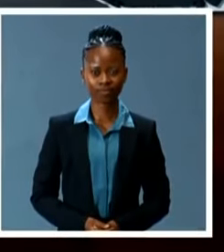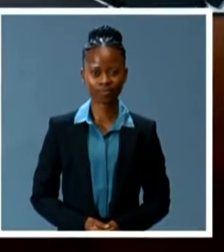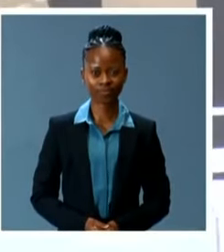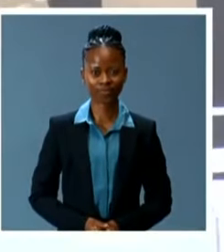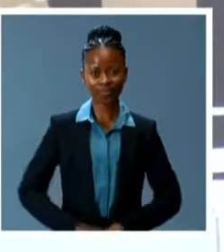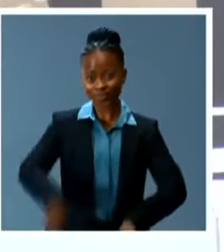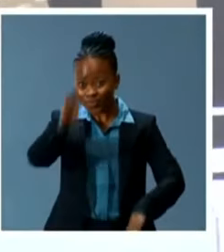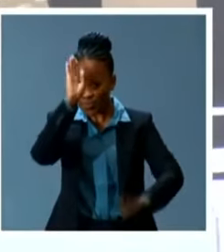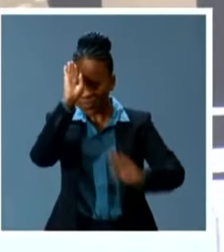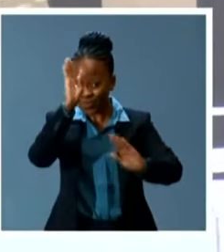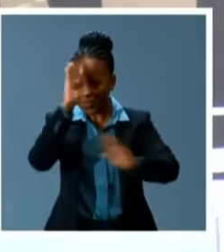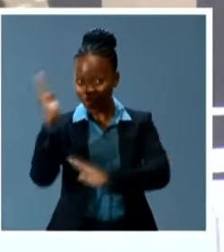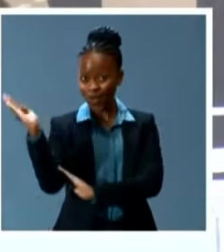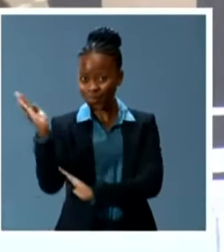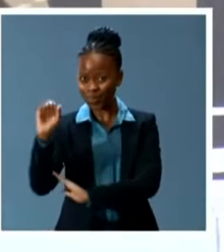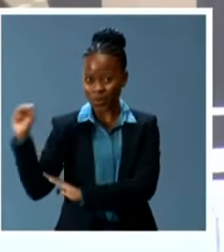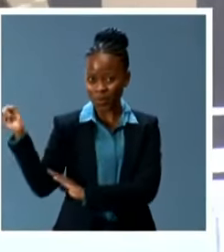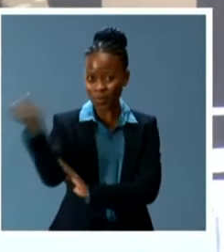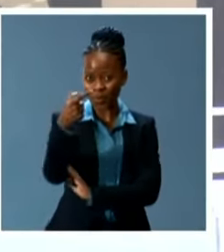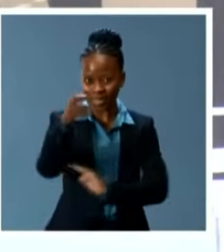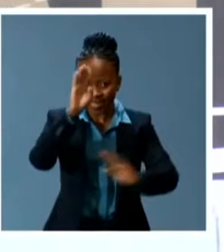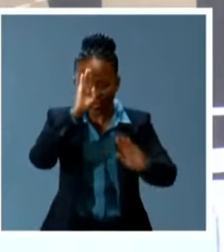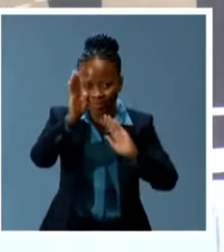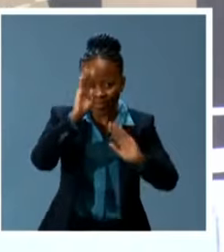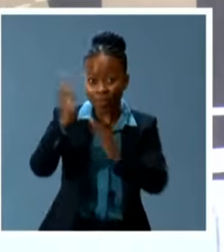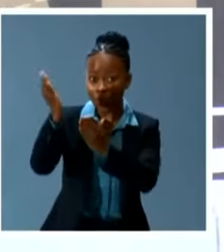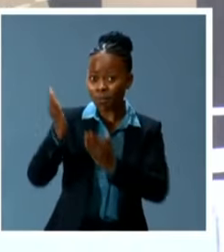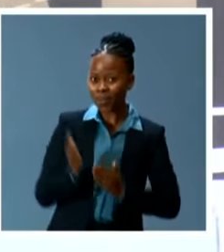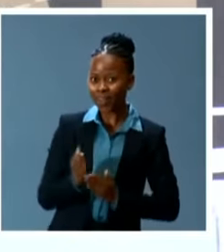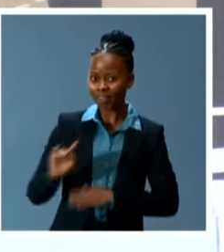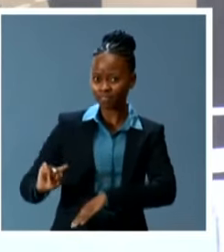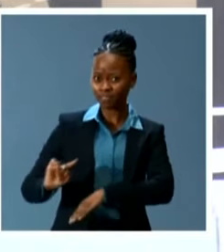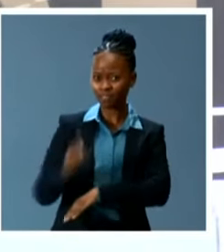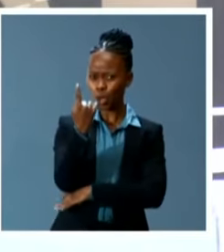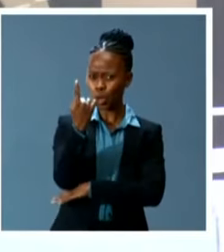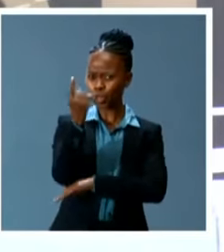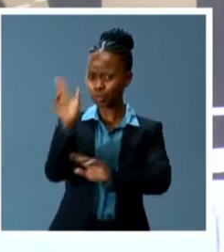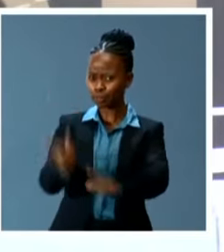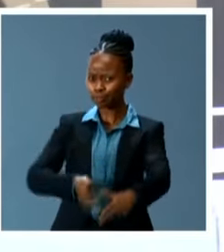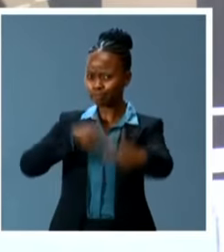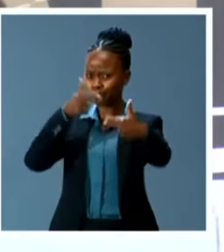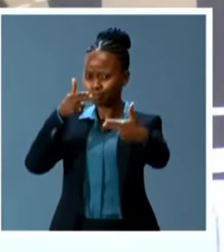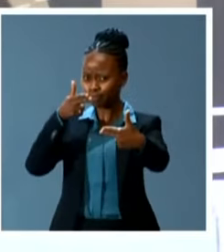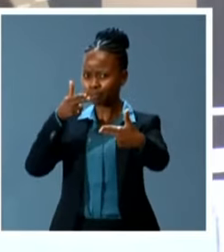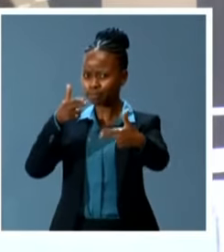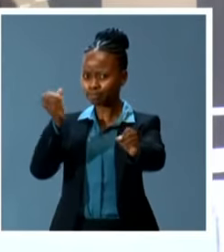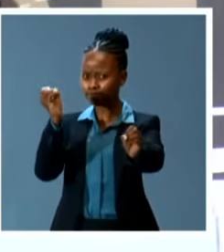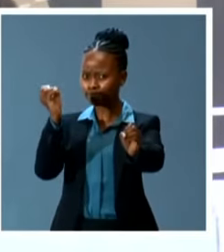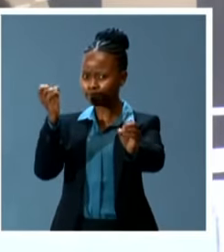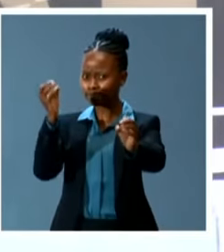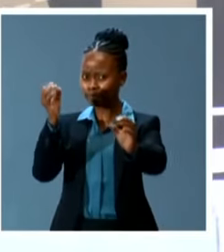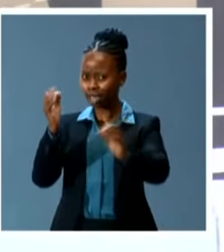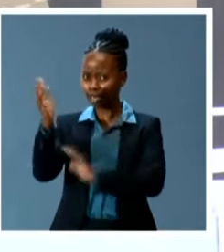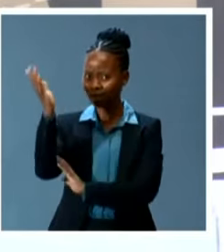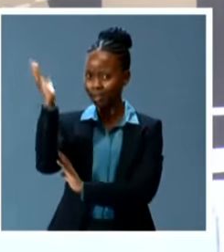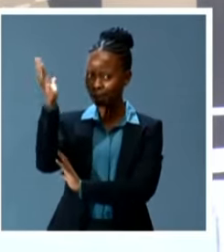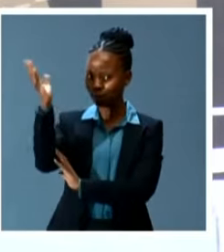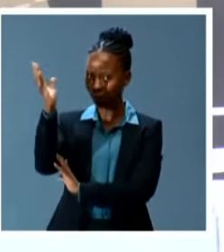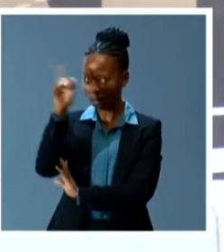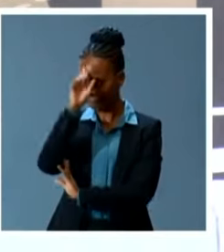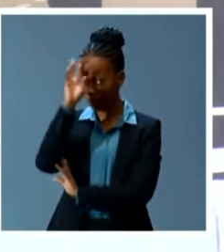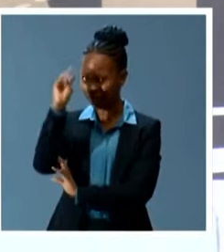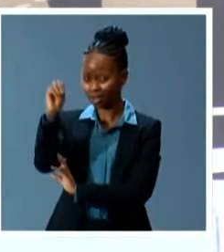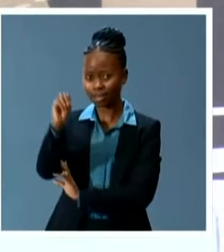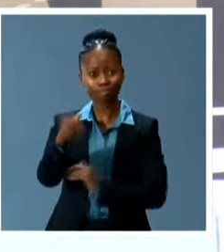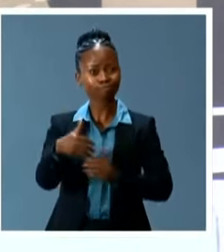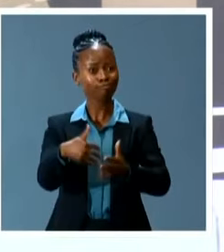Good afternoon, everybody, and welcome to the very first virtual Nelson Mandela Annual Lecture. Wherever you